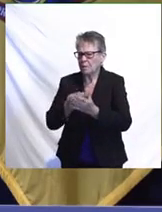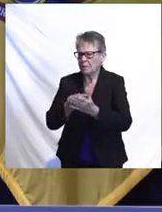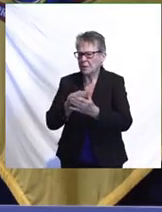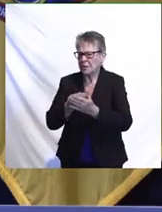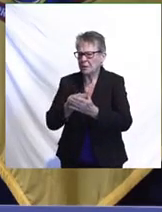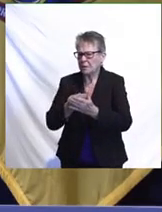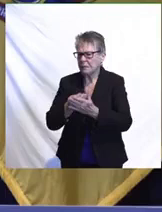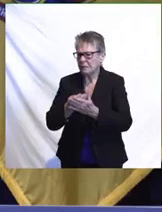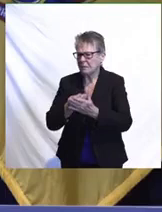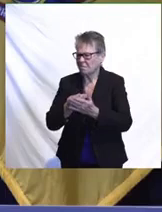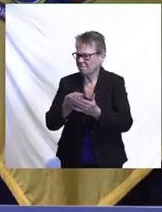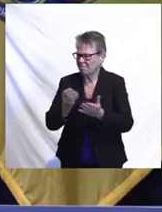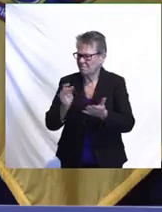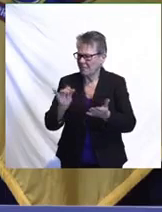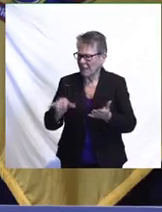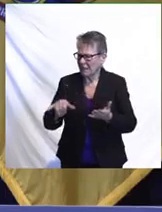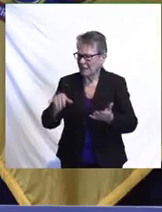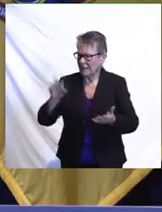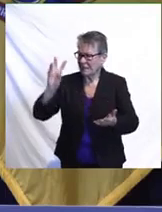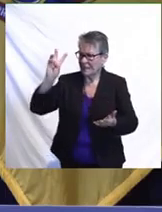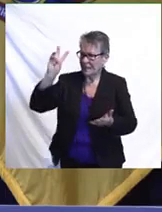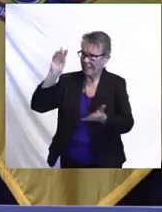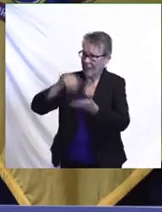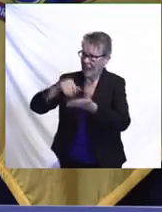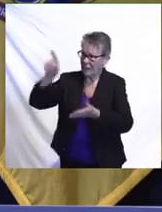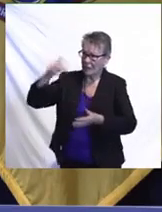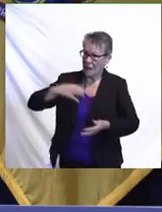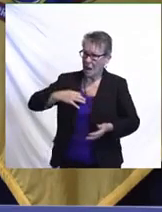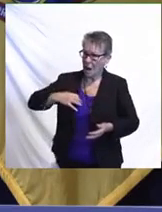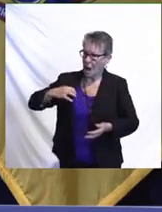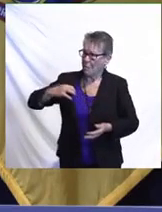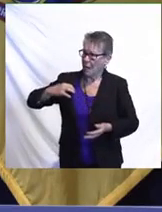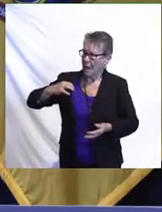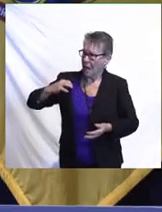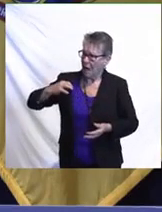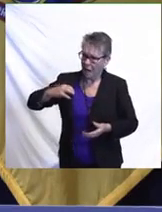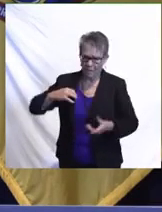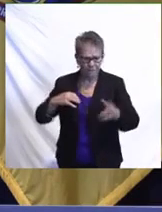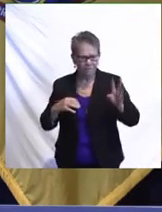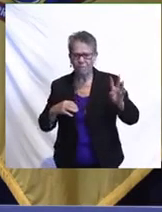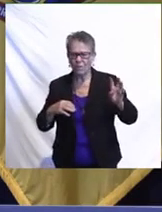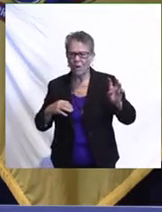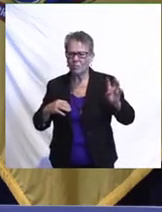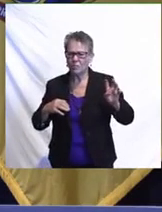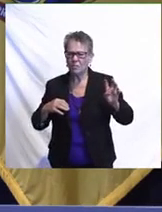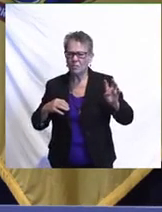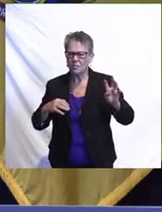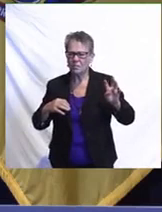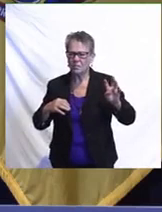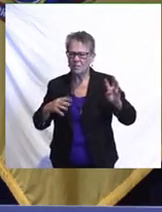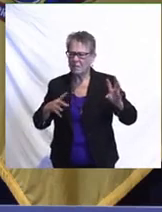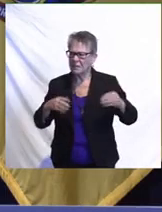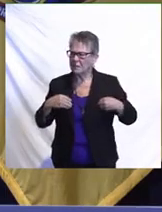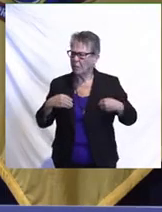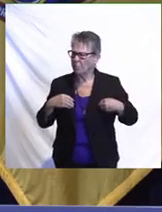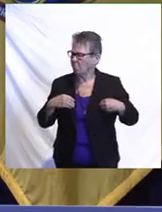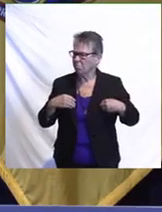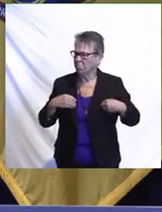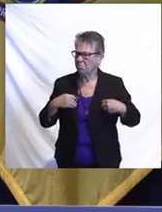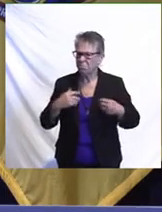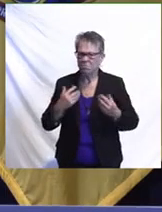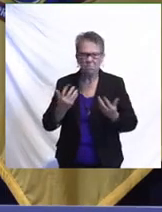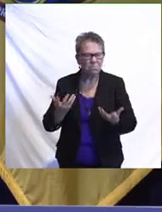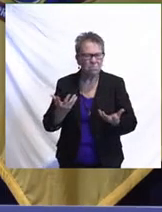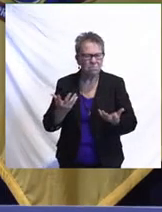you concerned by the low acceptance rate? Do you believe the state is doing enough outreach? And will you still consider a second